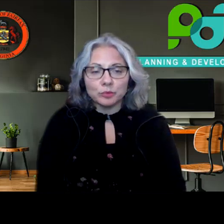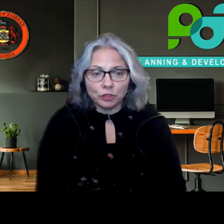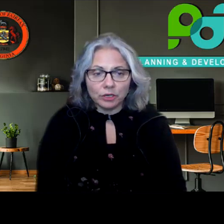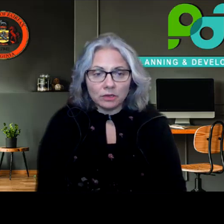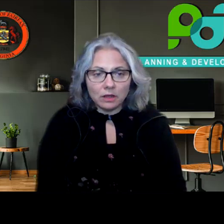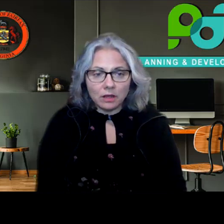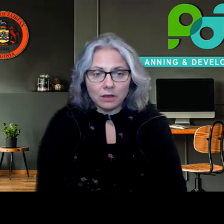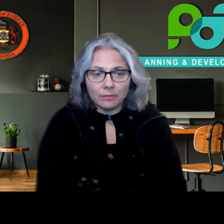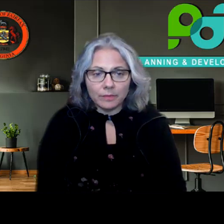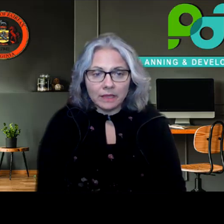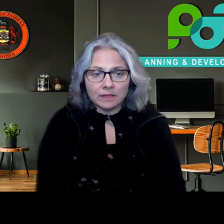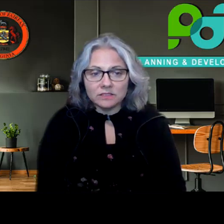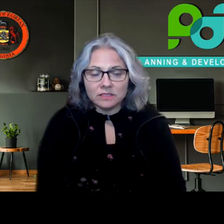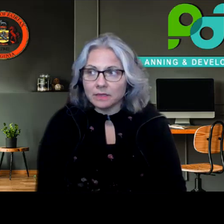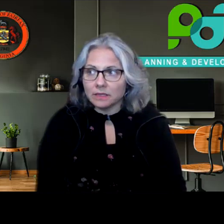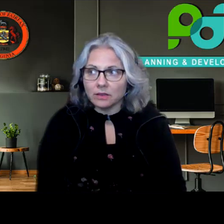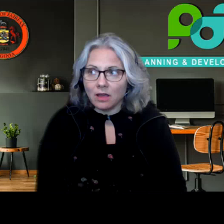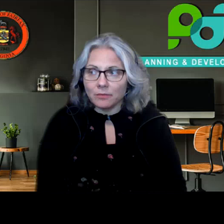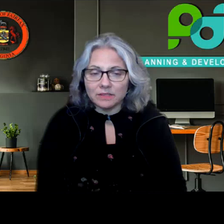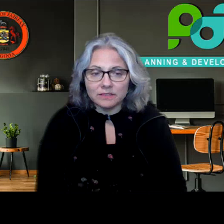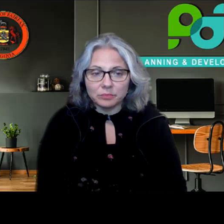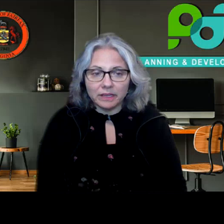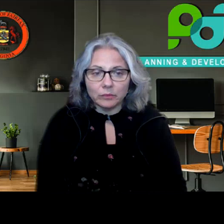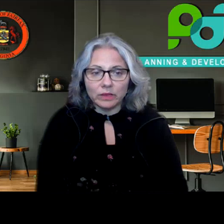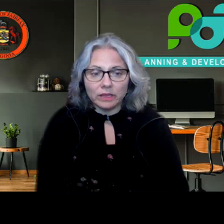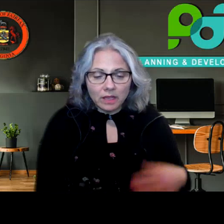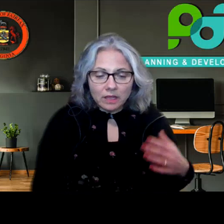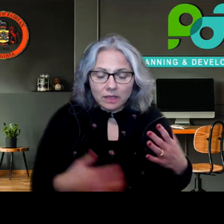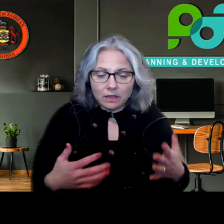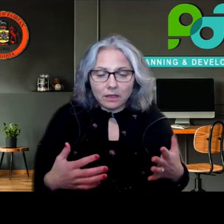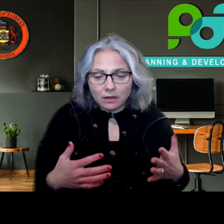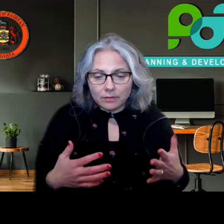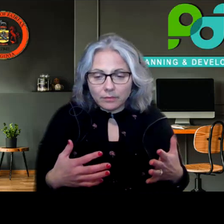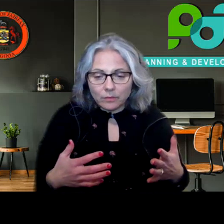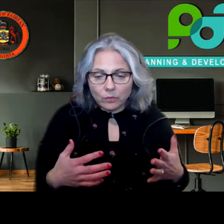get blurred because typically the comprehensive plan, we